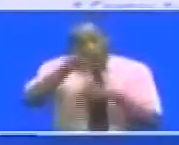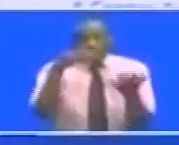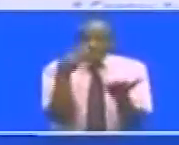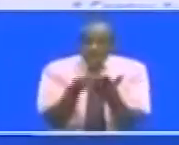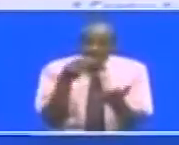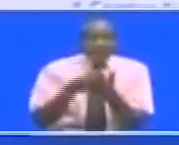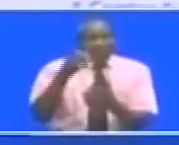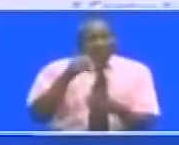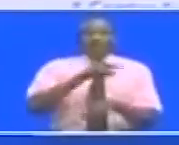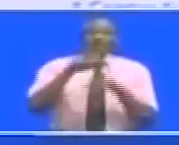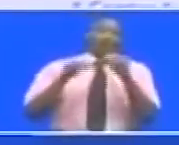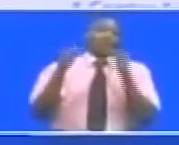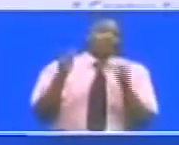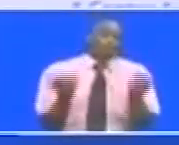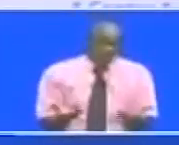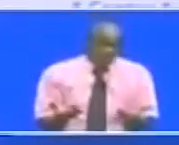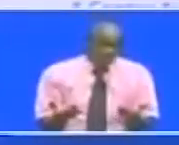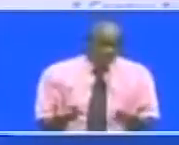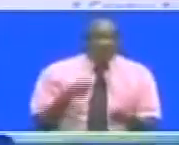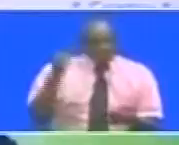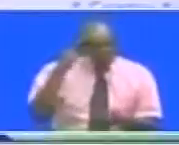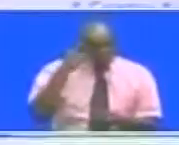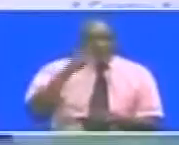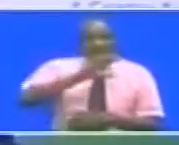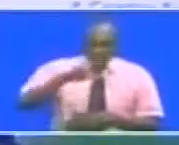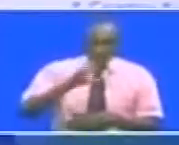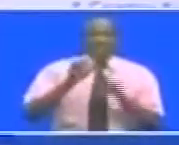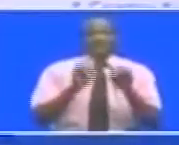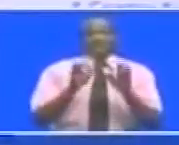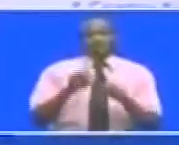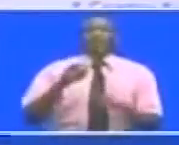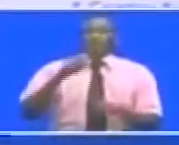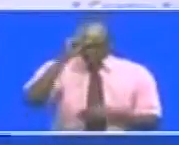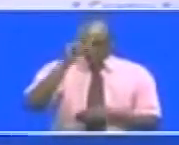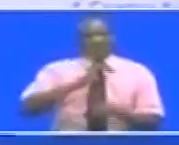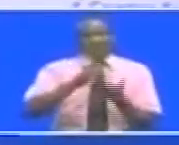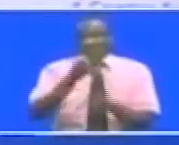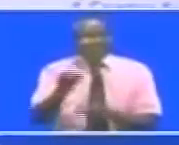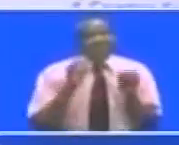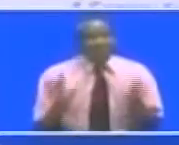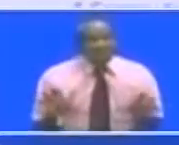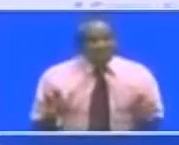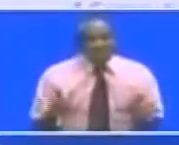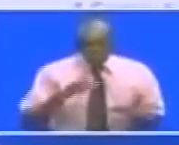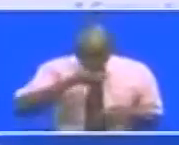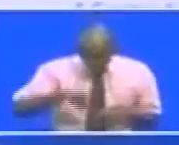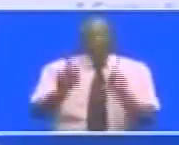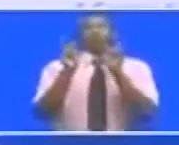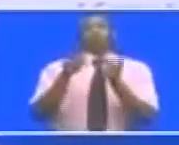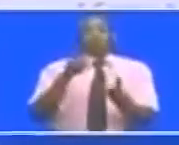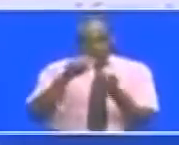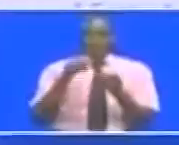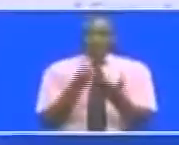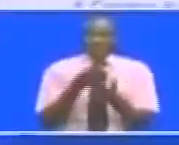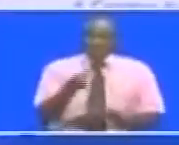used to come at the national level. Remember the county council, the government never used to fund county councils. They used to fund themselves. But